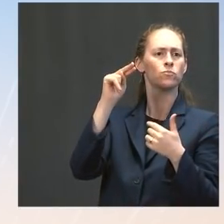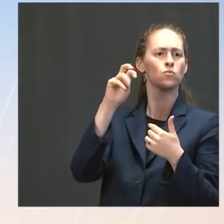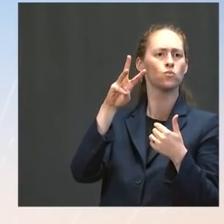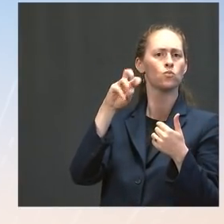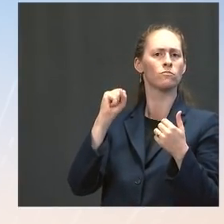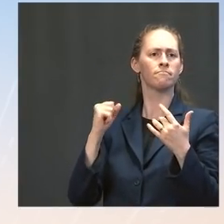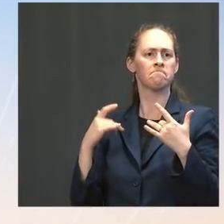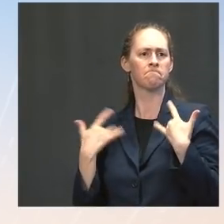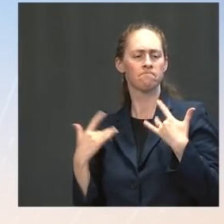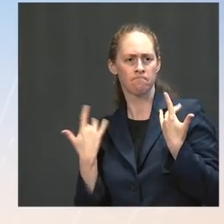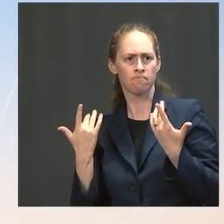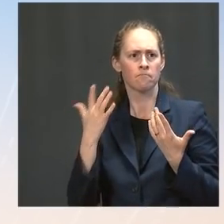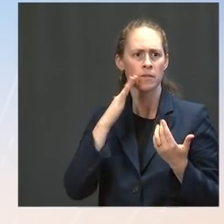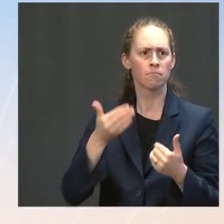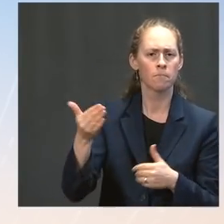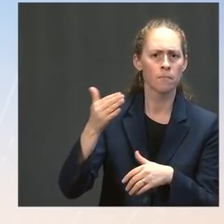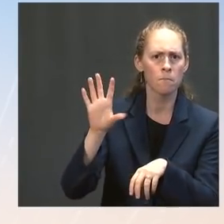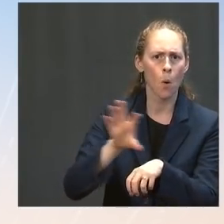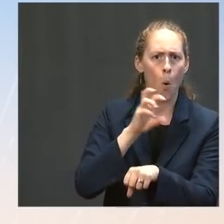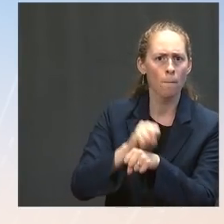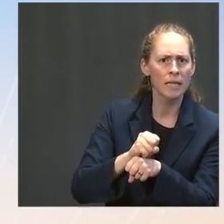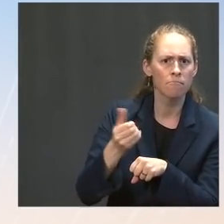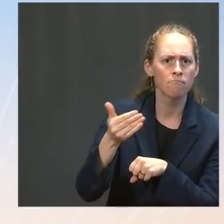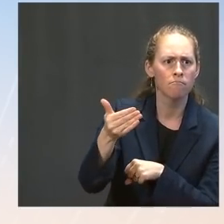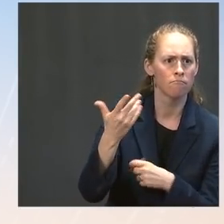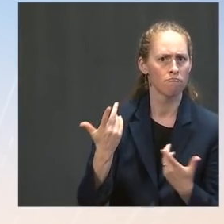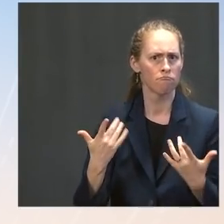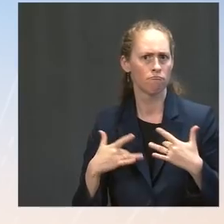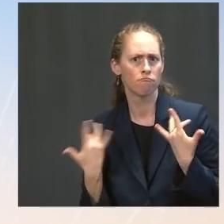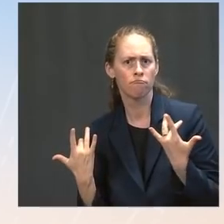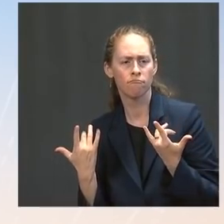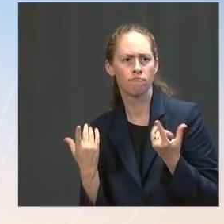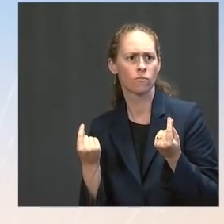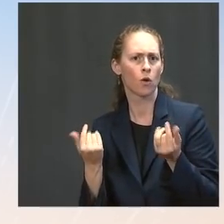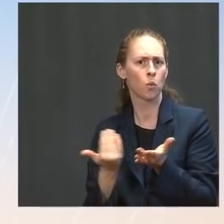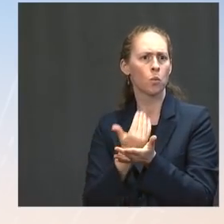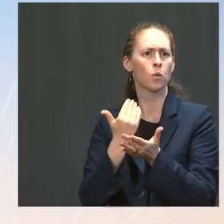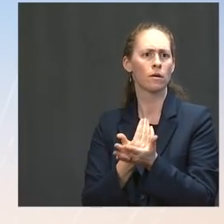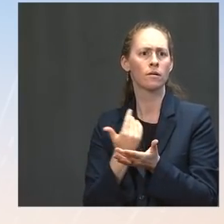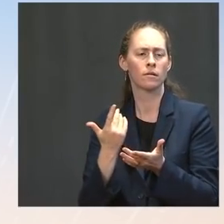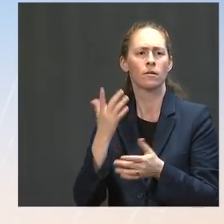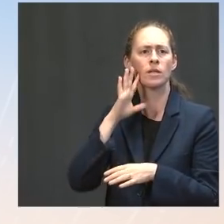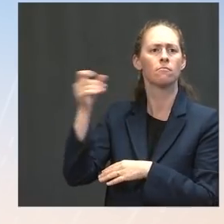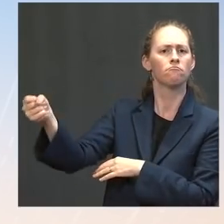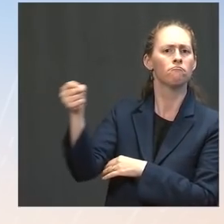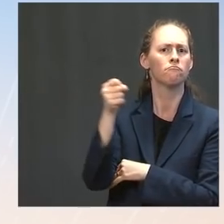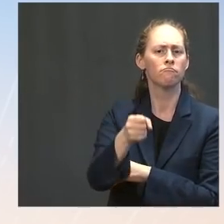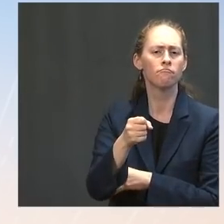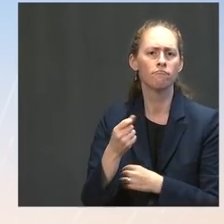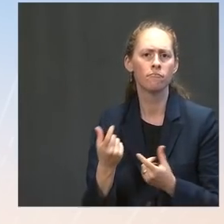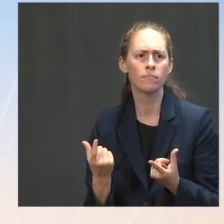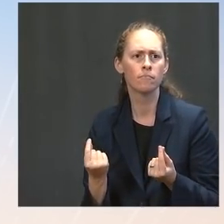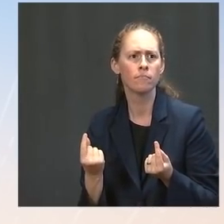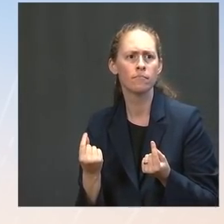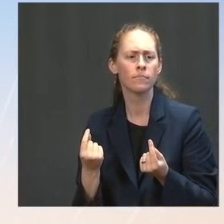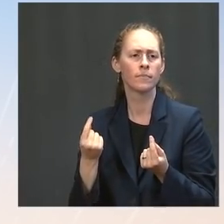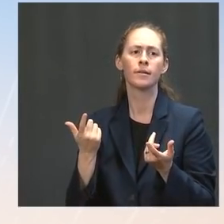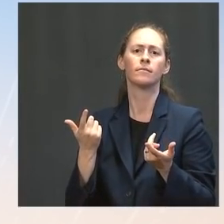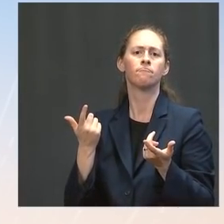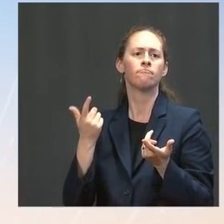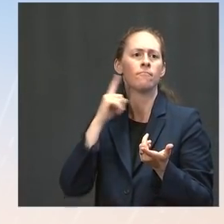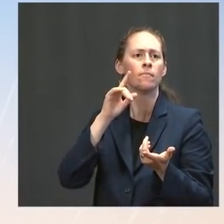should say, is that as he stated yesterday, and as the Secretary of State just stated, we're on track to complete our mission by August